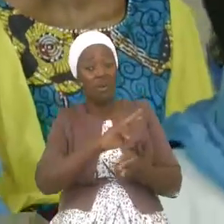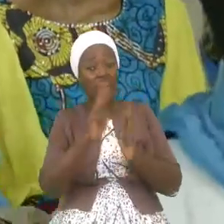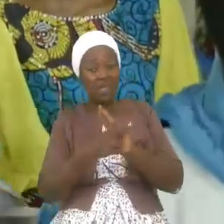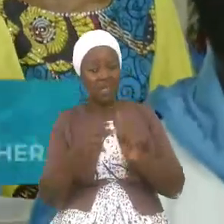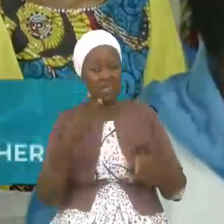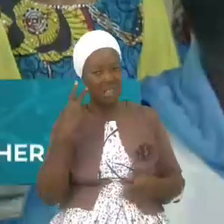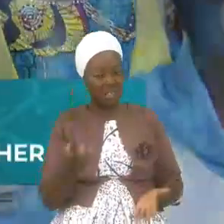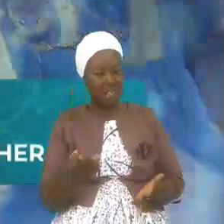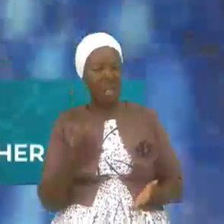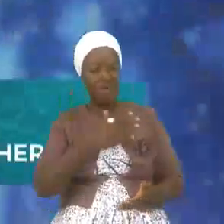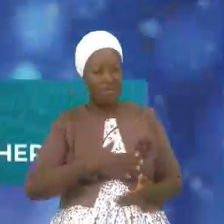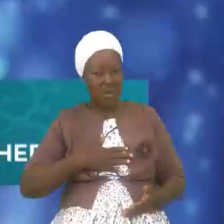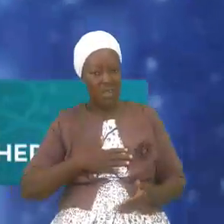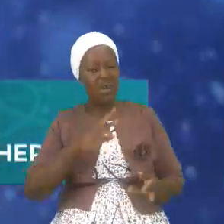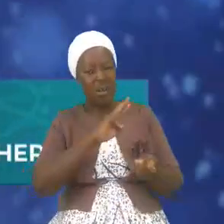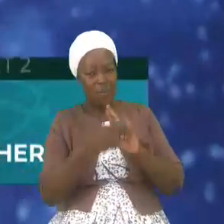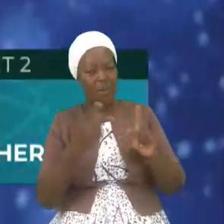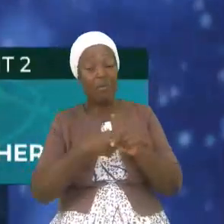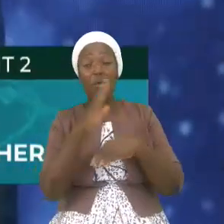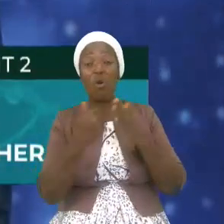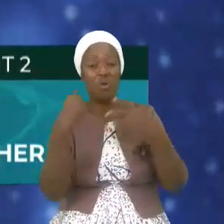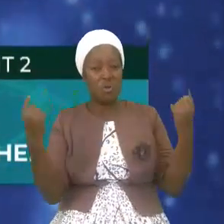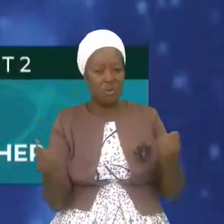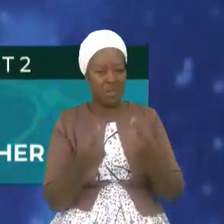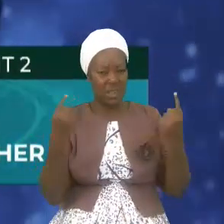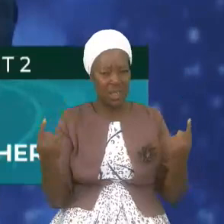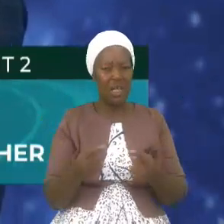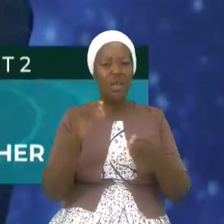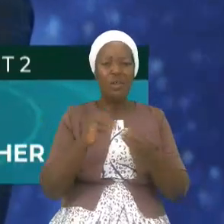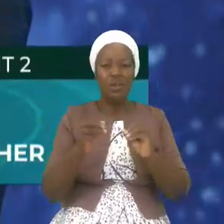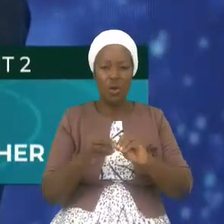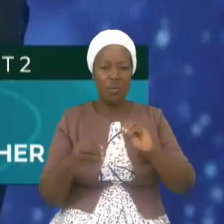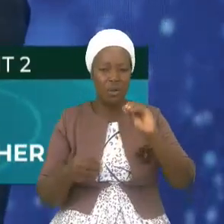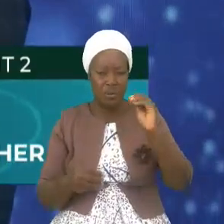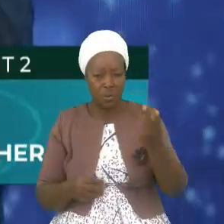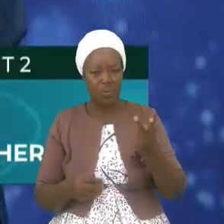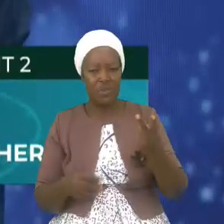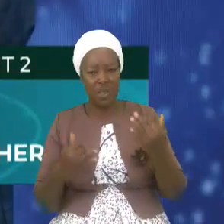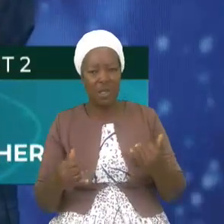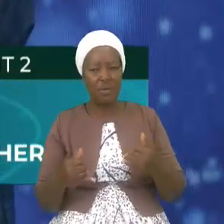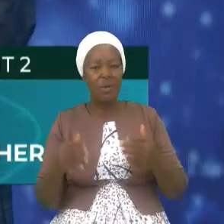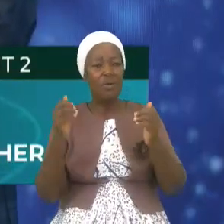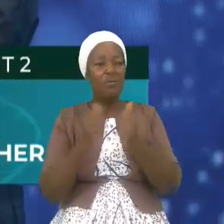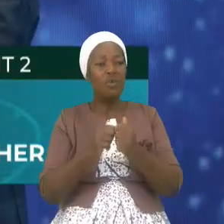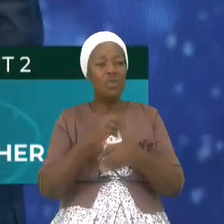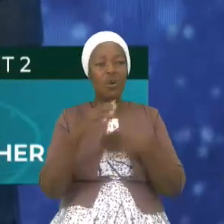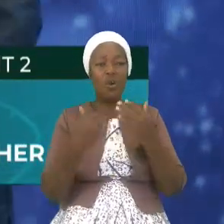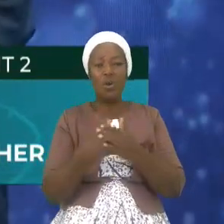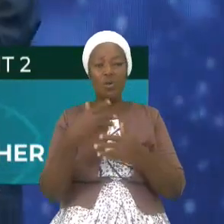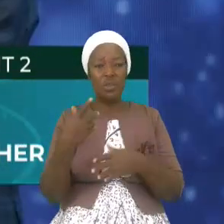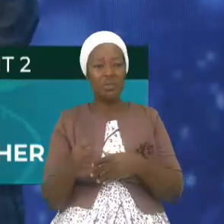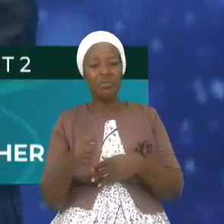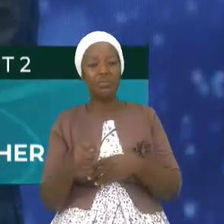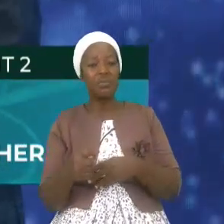writing on the wall, with all the education of Babylon, and with all the development